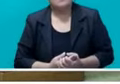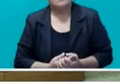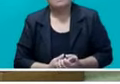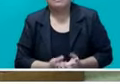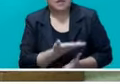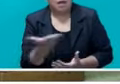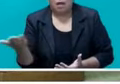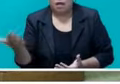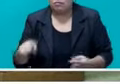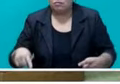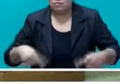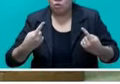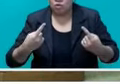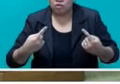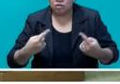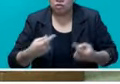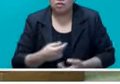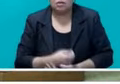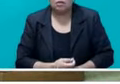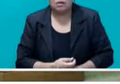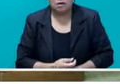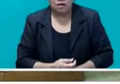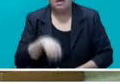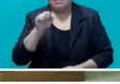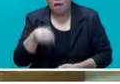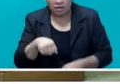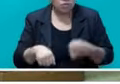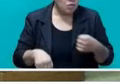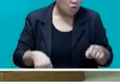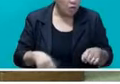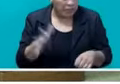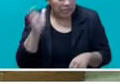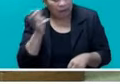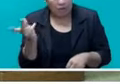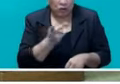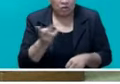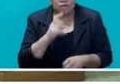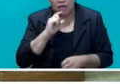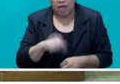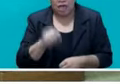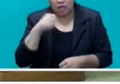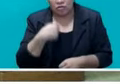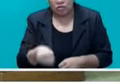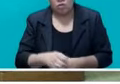Does any member oppose the bill? Yes. Yes.